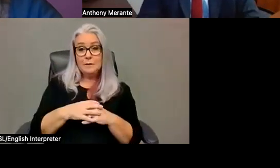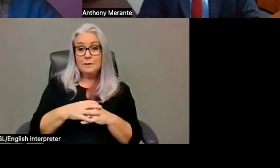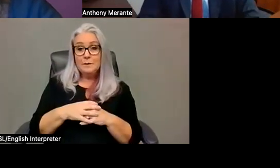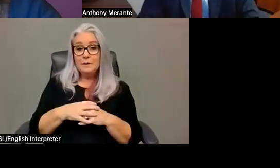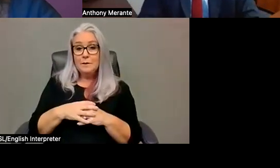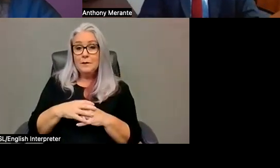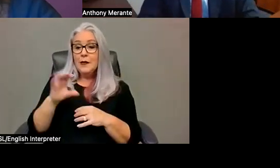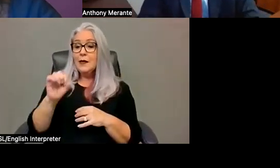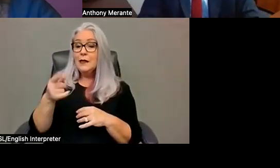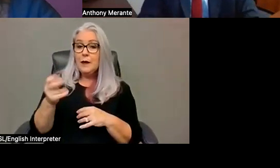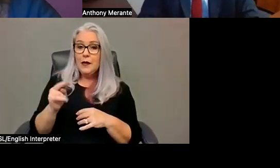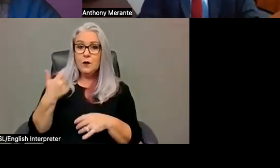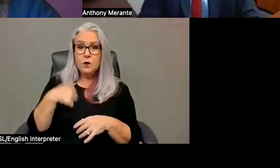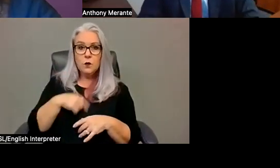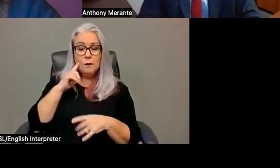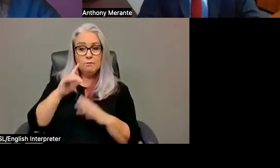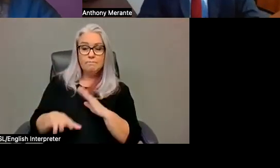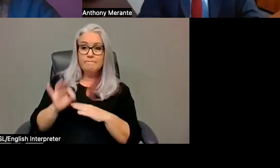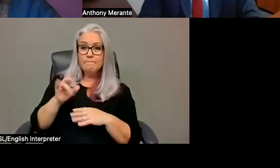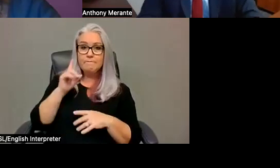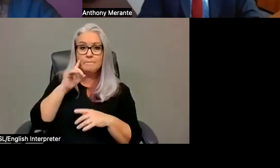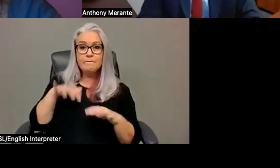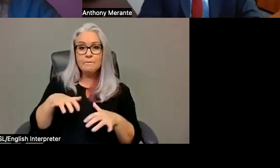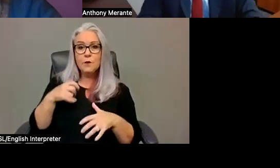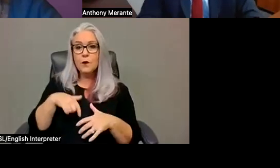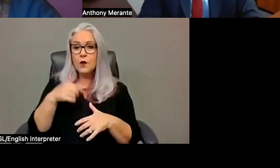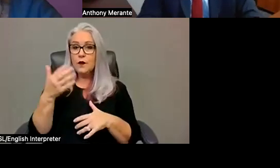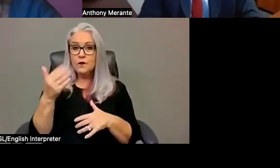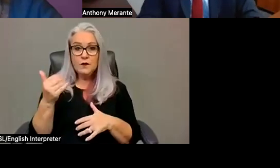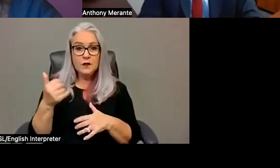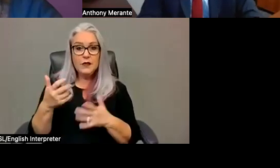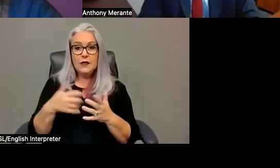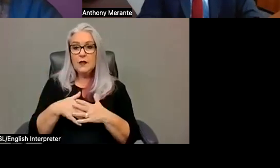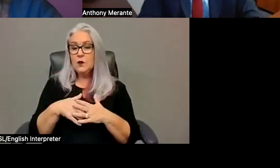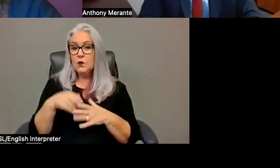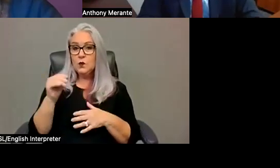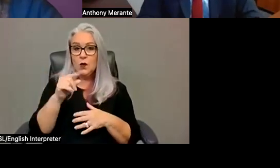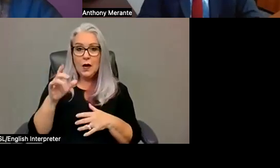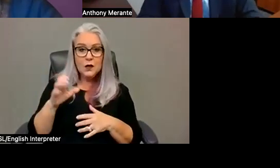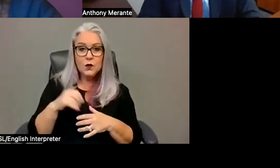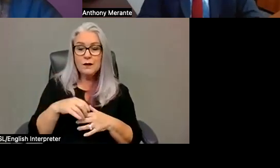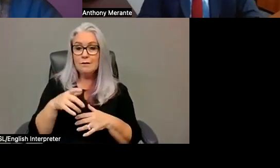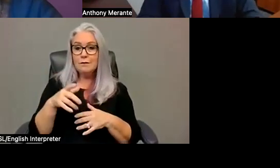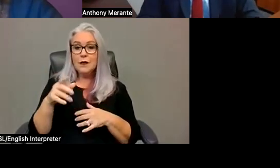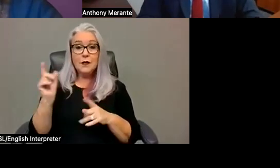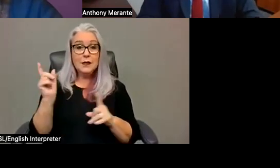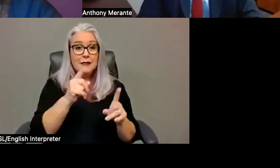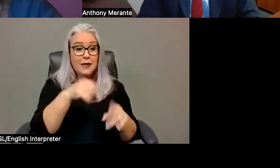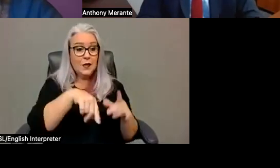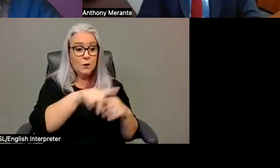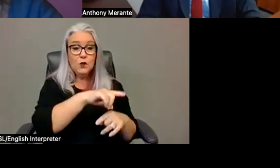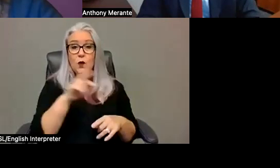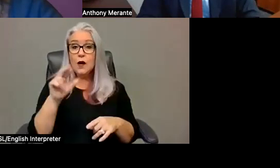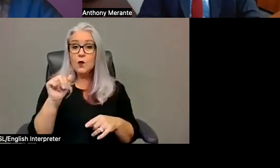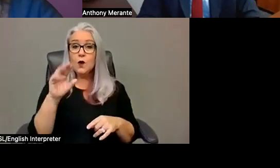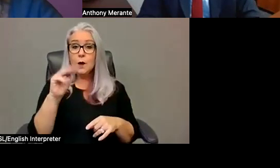found out that New York City was going to send 50 to 100 families to Yonkers, to the Ramada Inn, we made